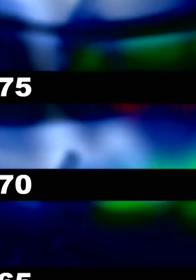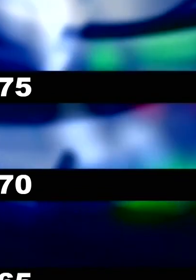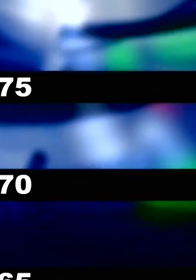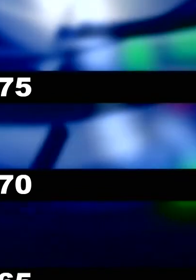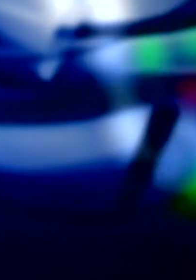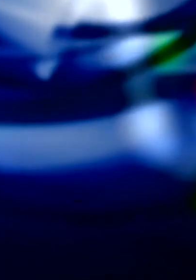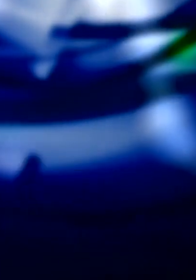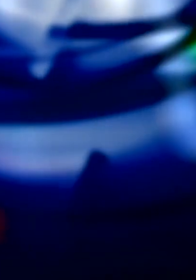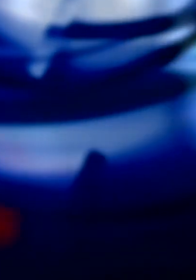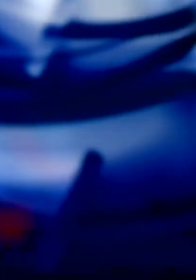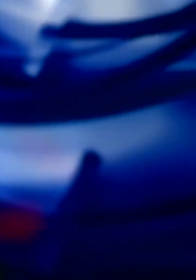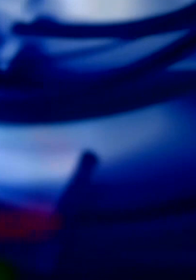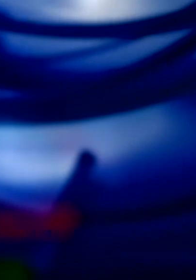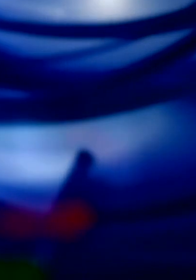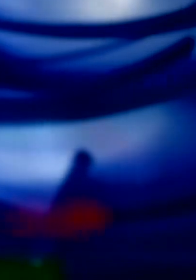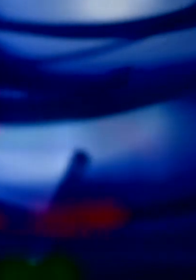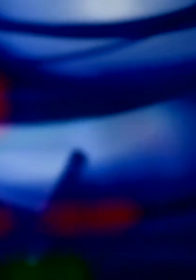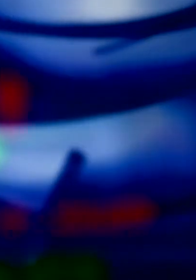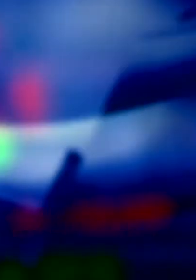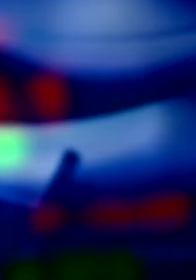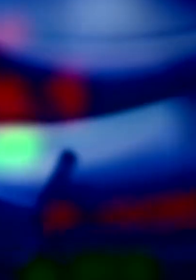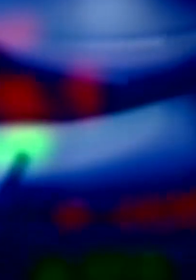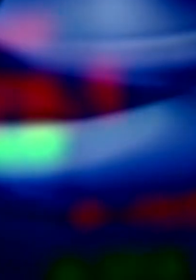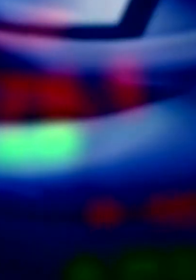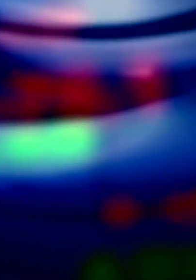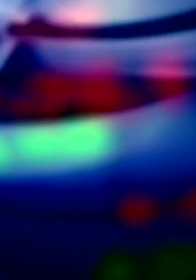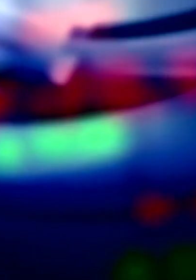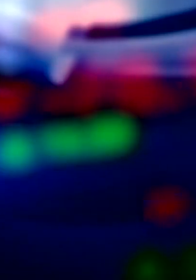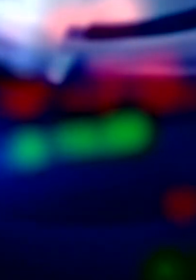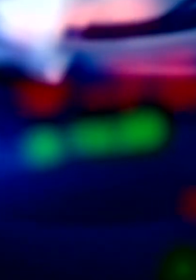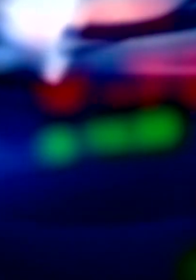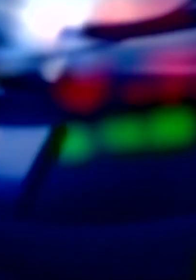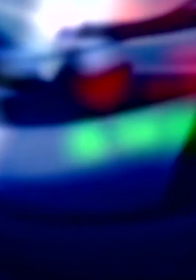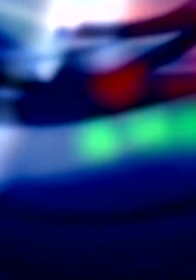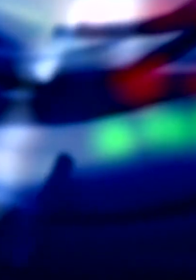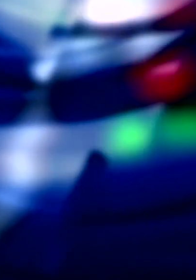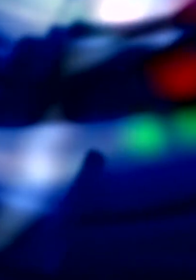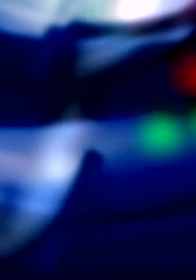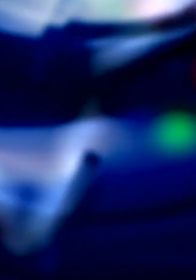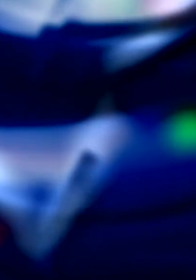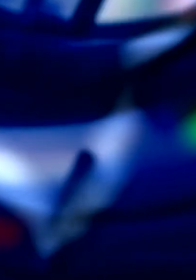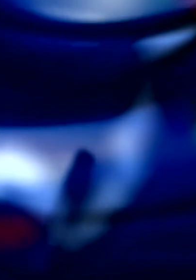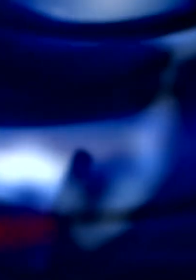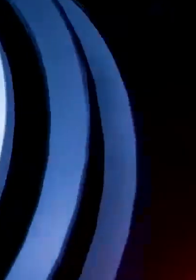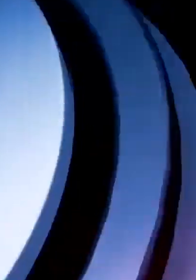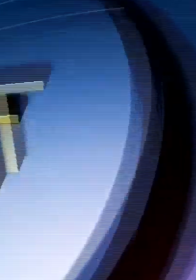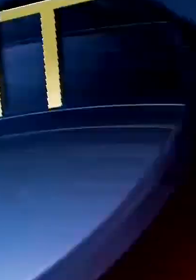Limited. And in Barbados, there was no trading on the regular market.